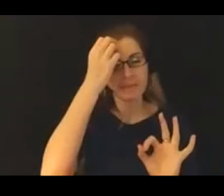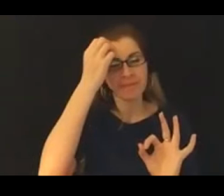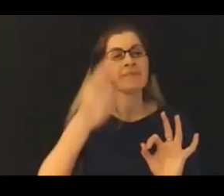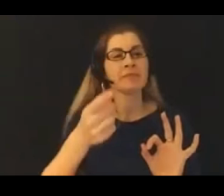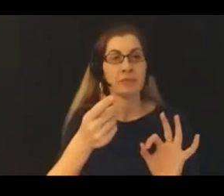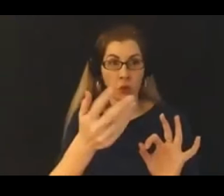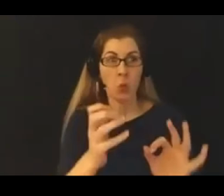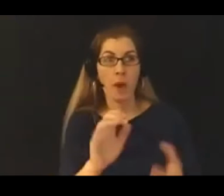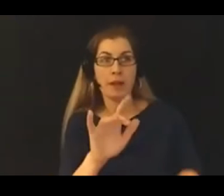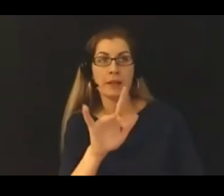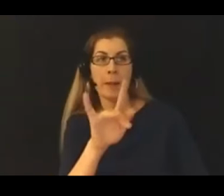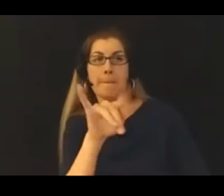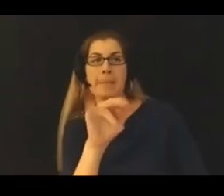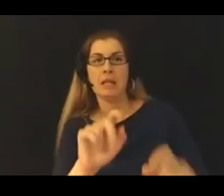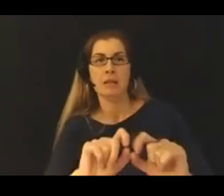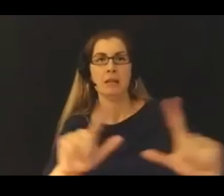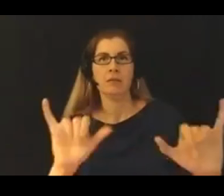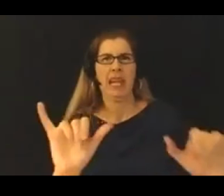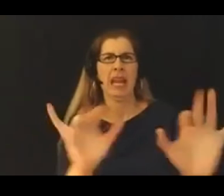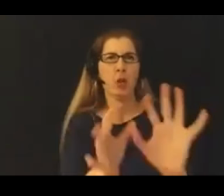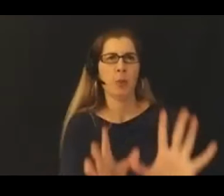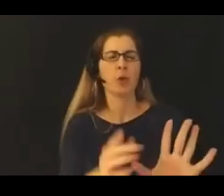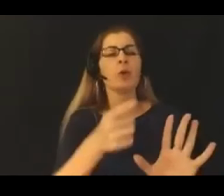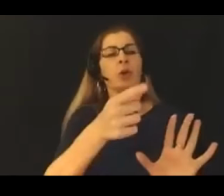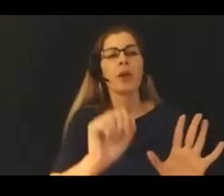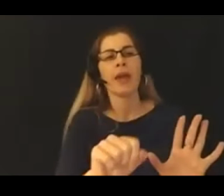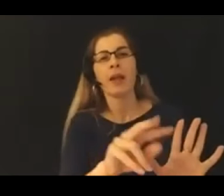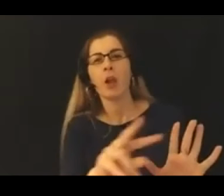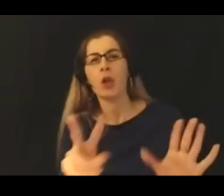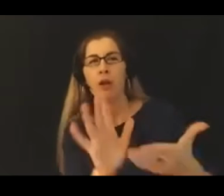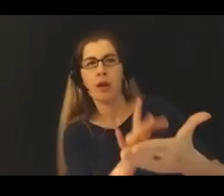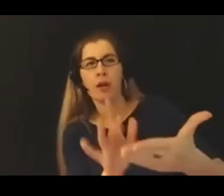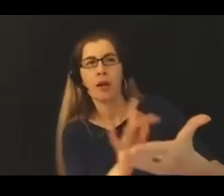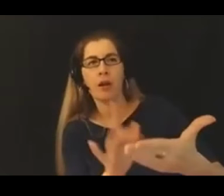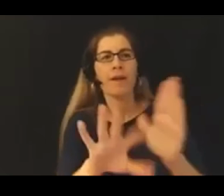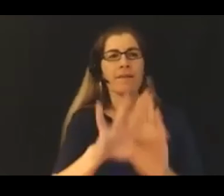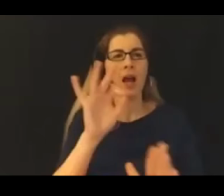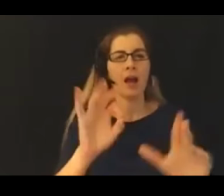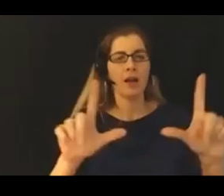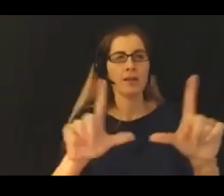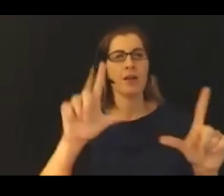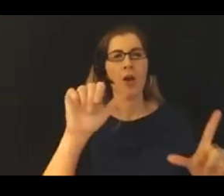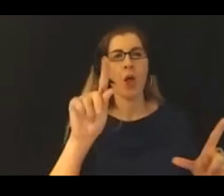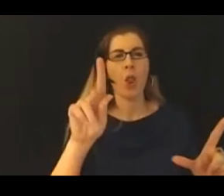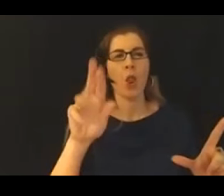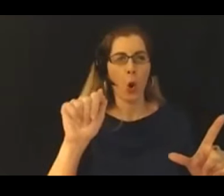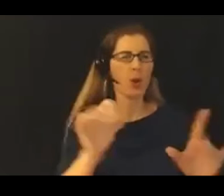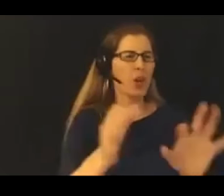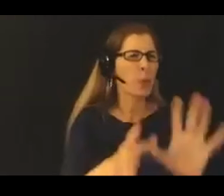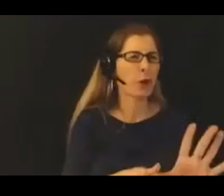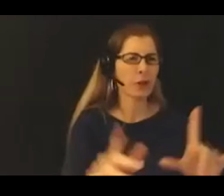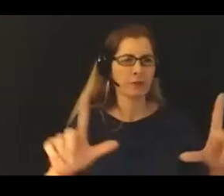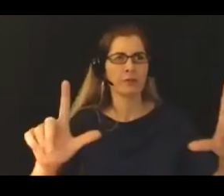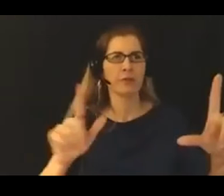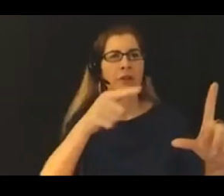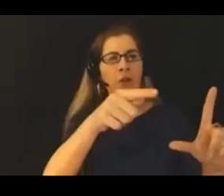want to pin it, you can scroll to interpreter Laura and point at